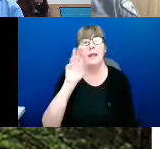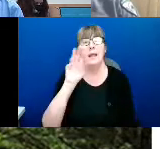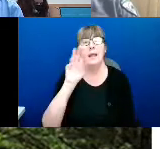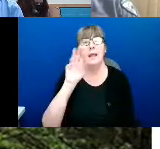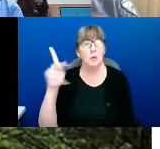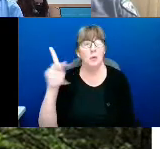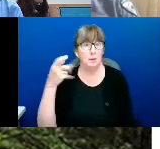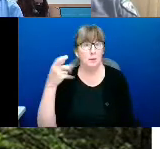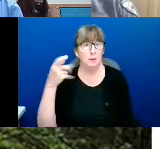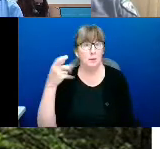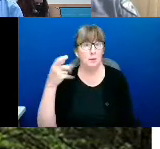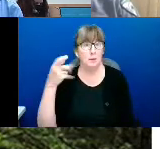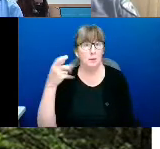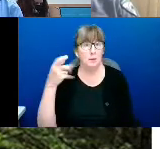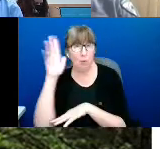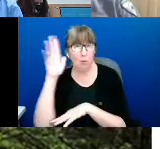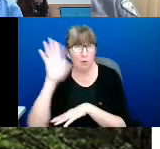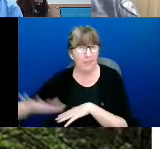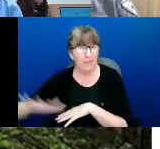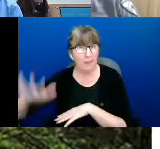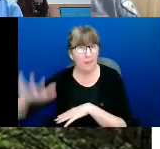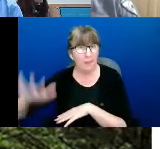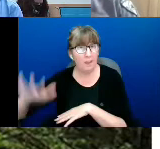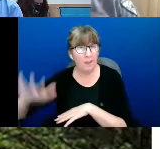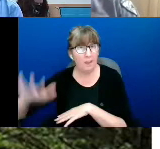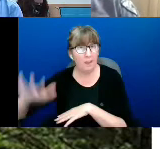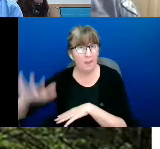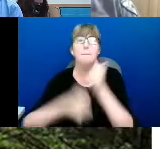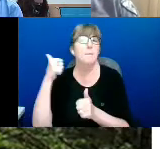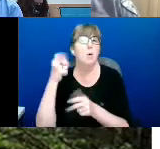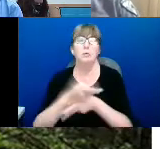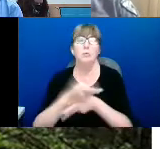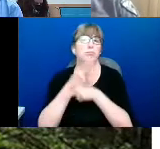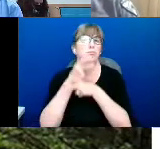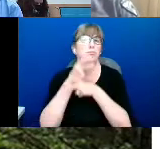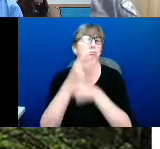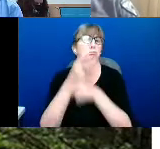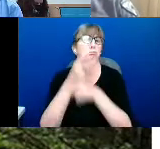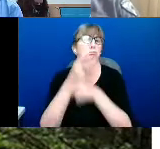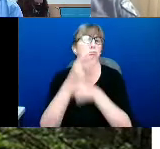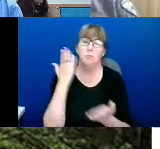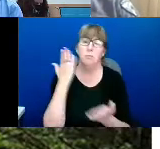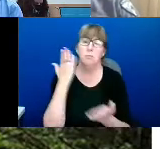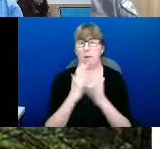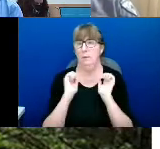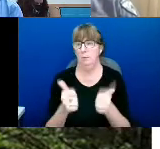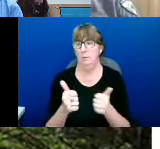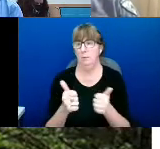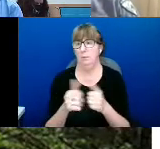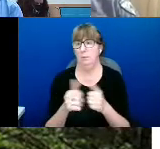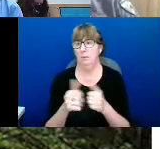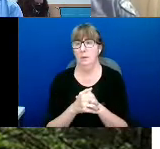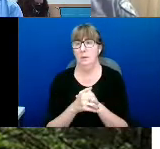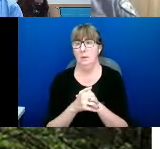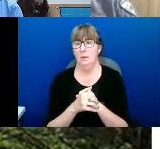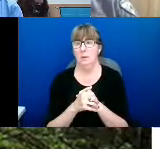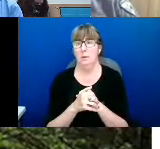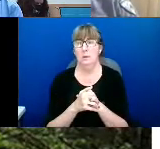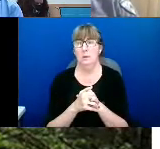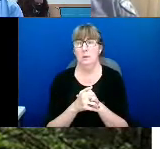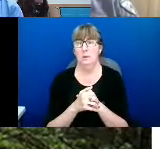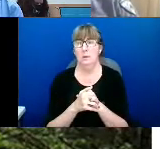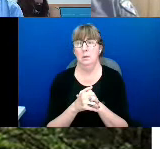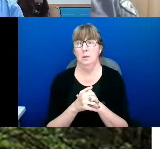anywhere. And a lot of that is due to the fact that we pay attention to the fine details, and we